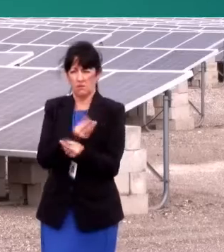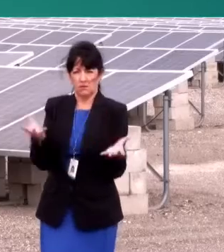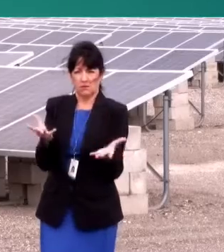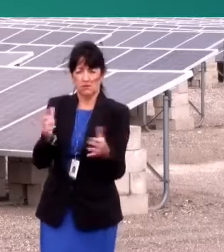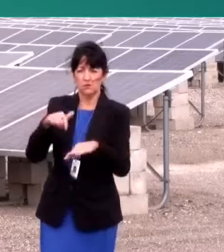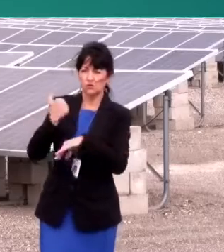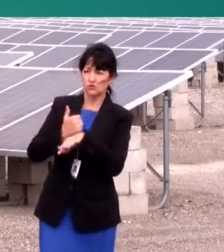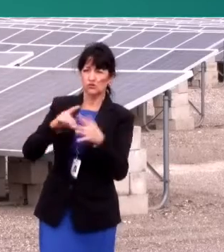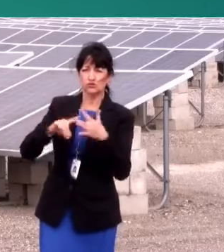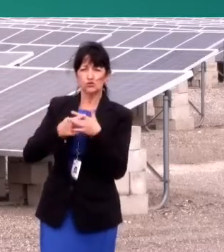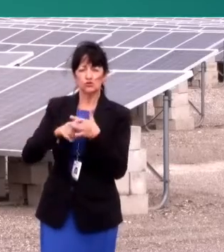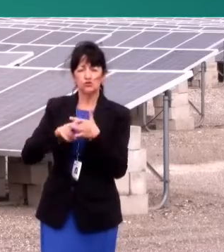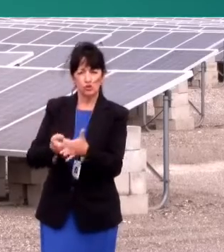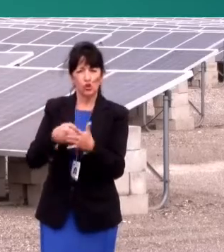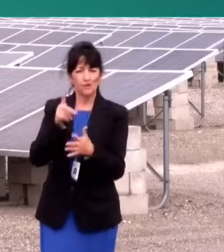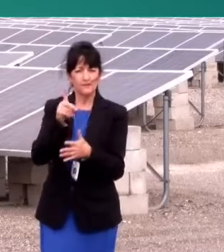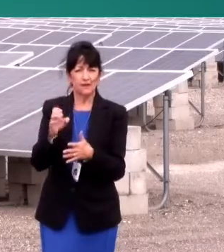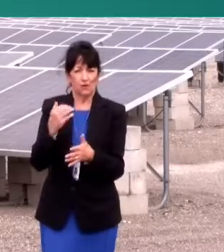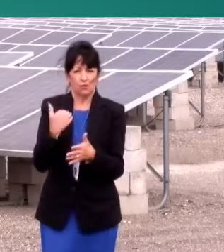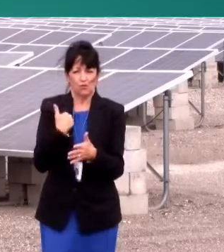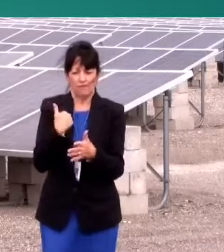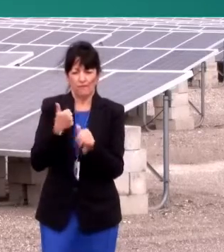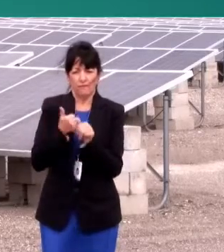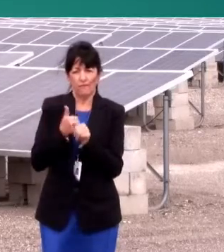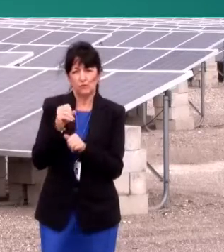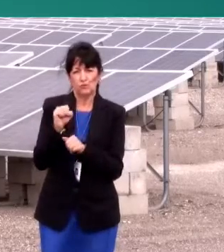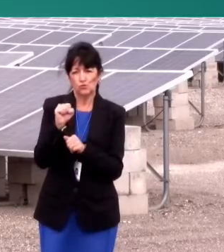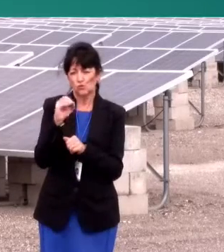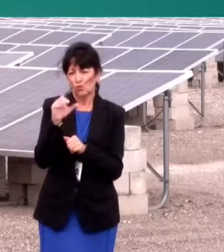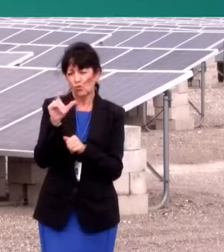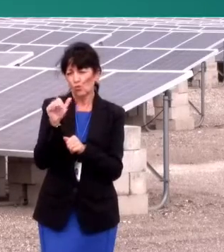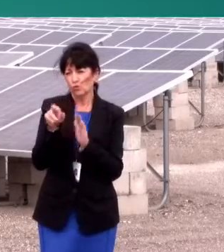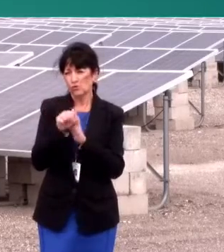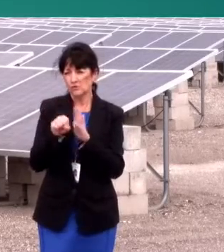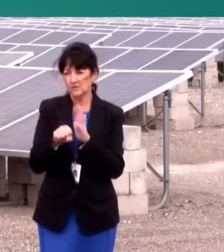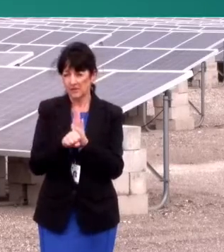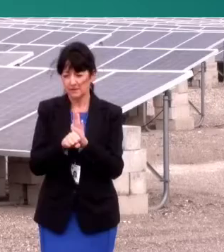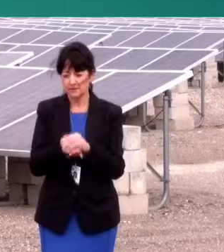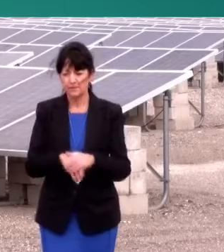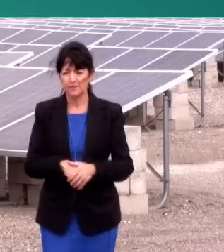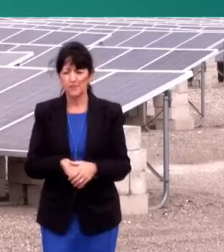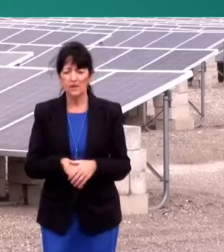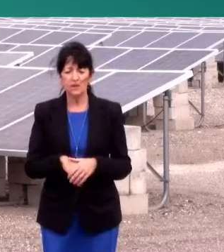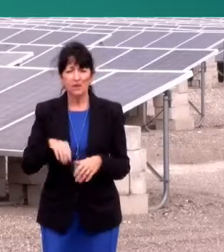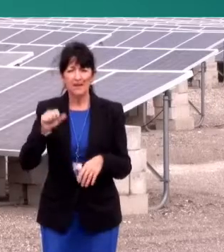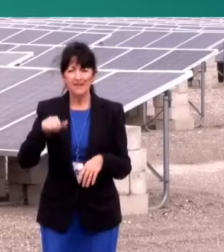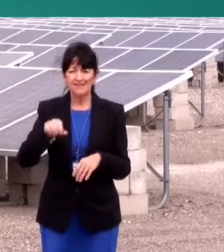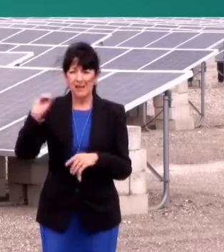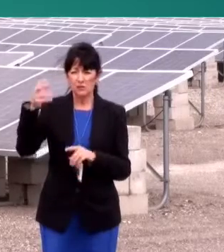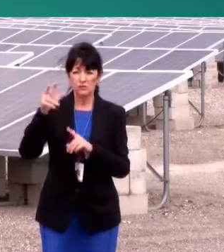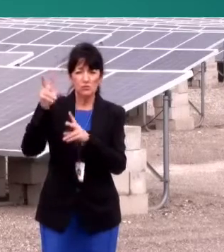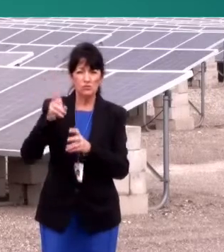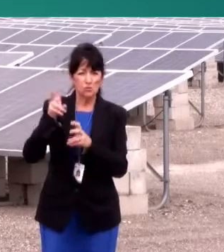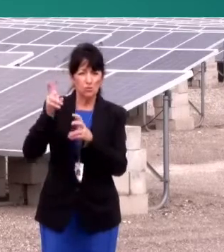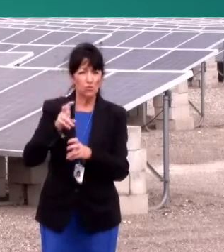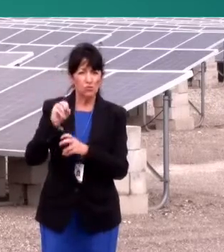state. Soltage has been an early advocate for affordable energy in the state of Delaware. We put this asset up